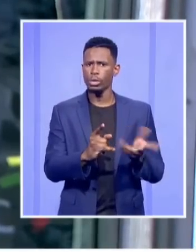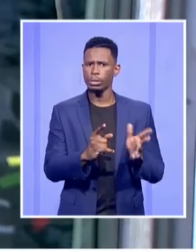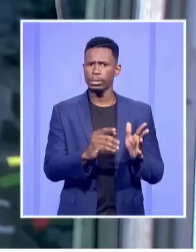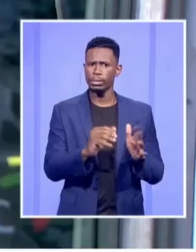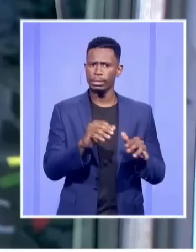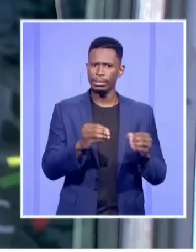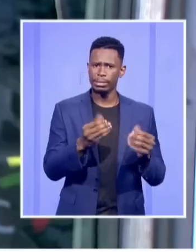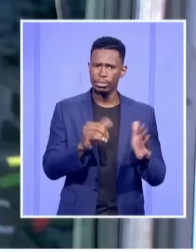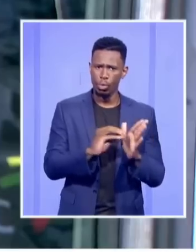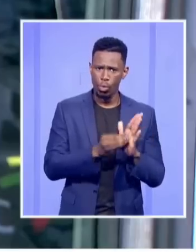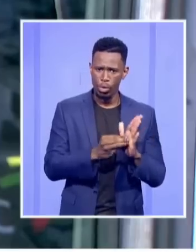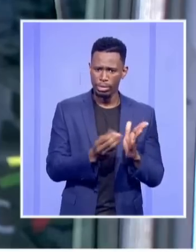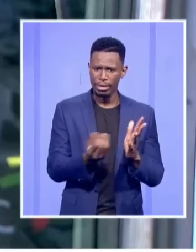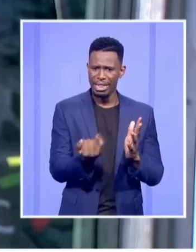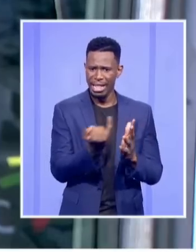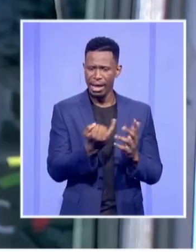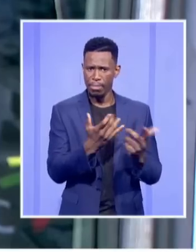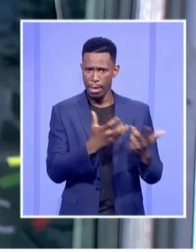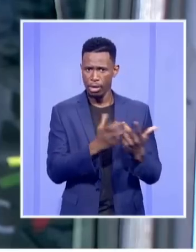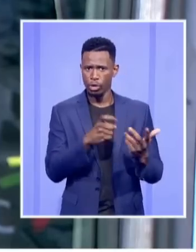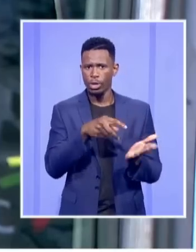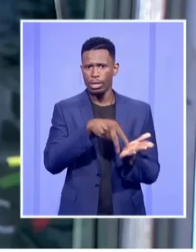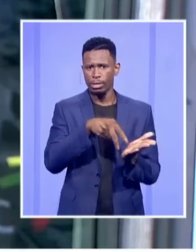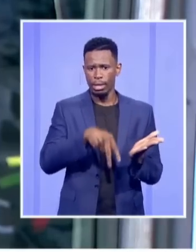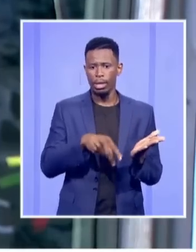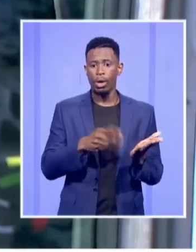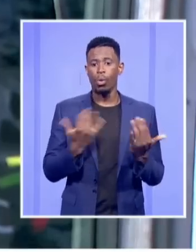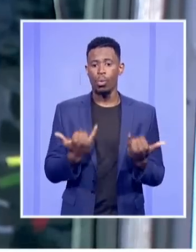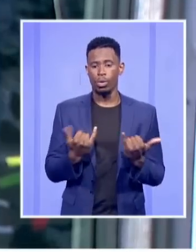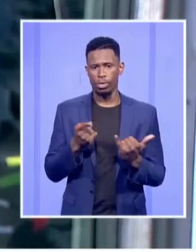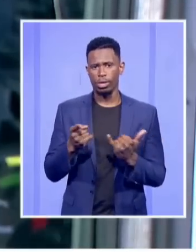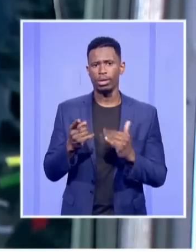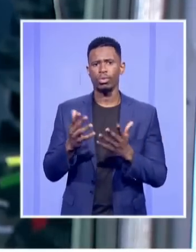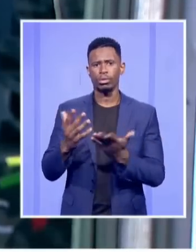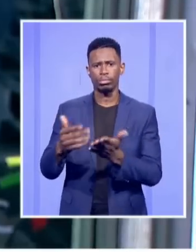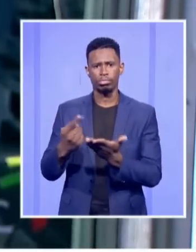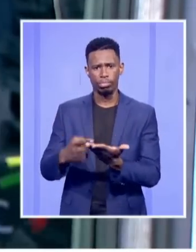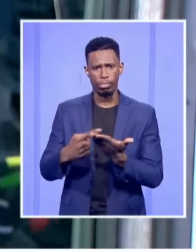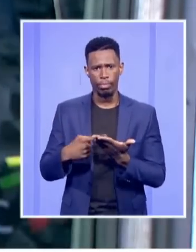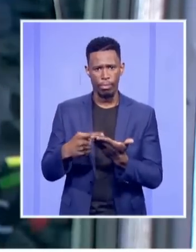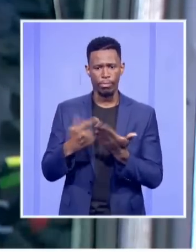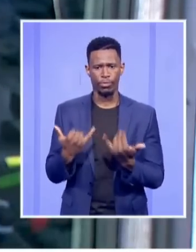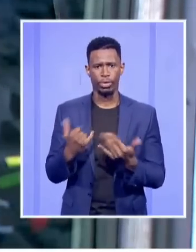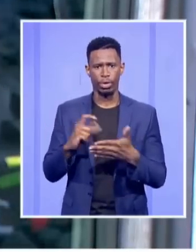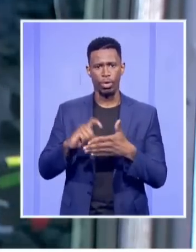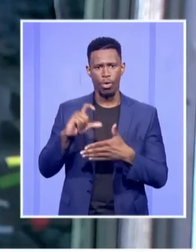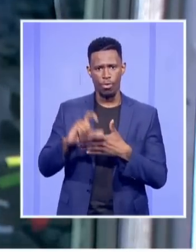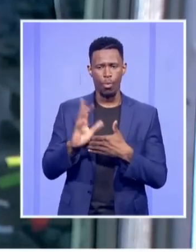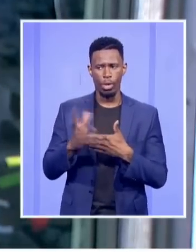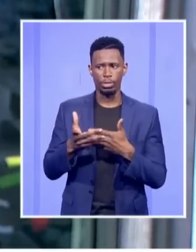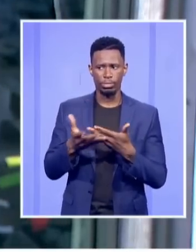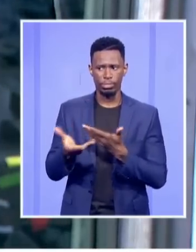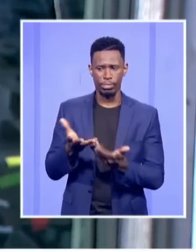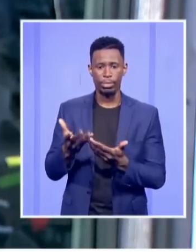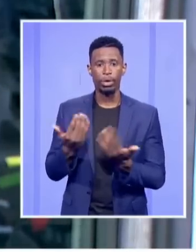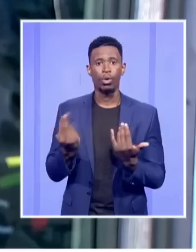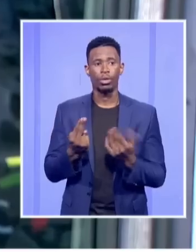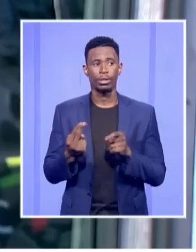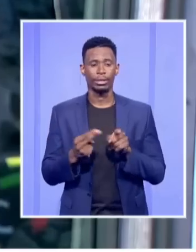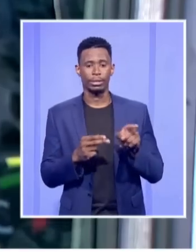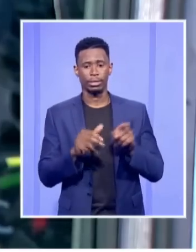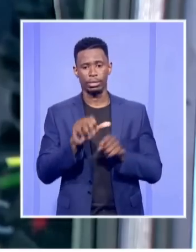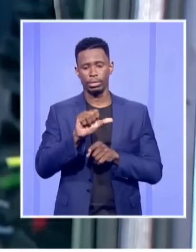aside rule. It's part of the agenda that will be discussed by the party at the conference. And of course, Samkelo Maseko is staying with